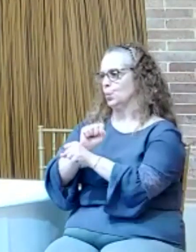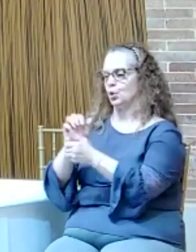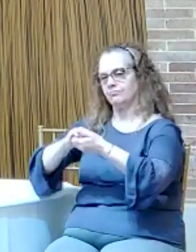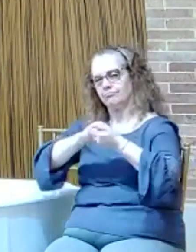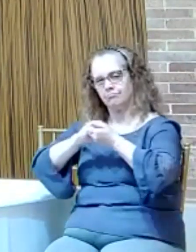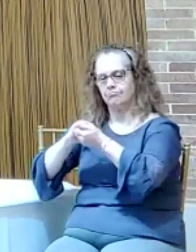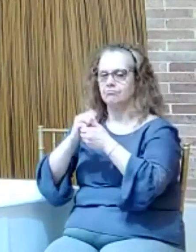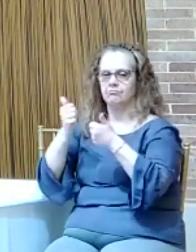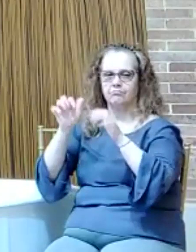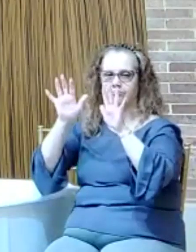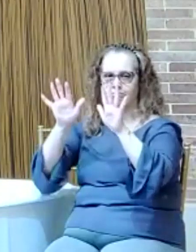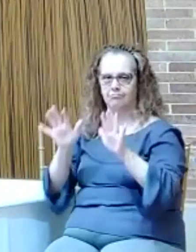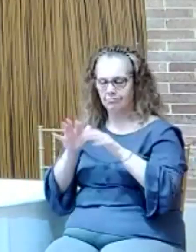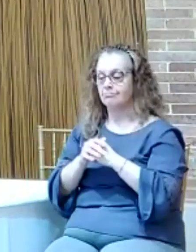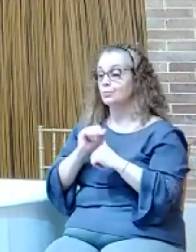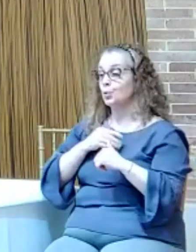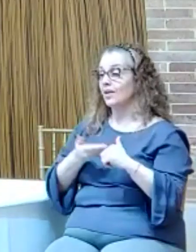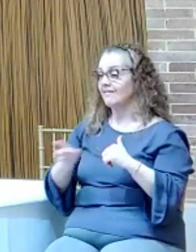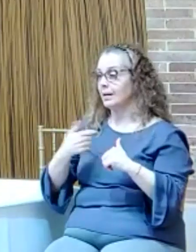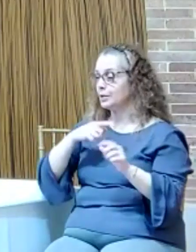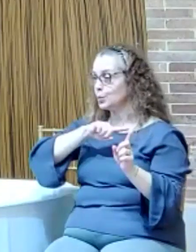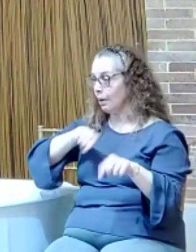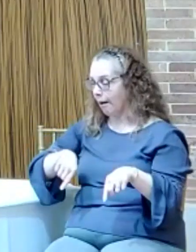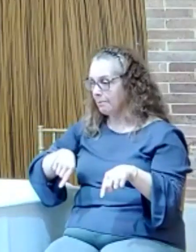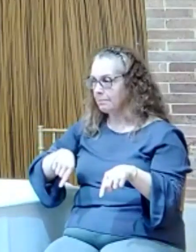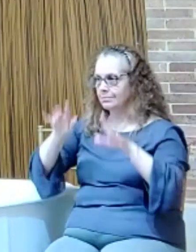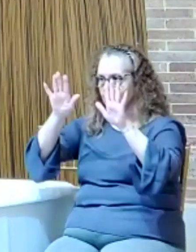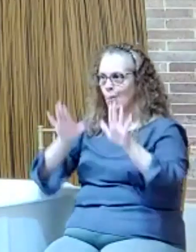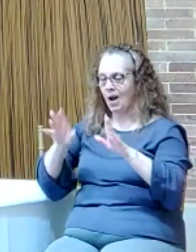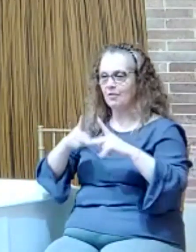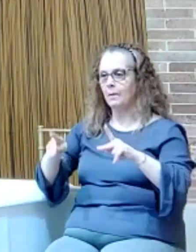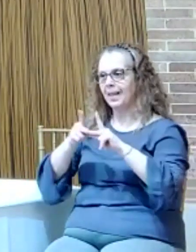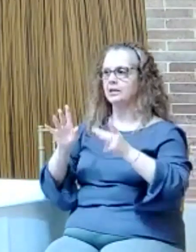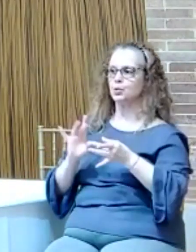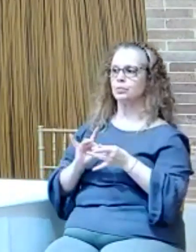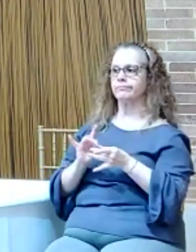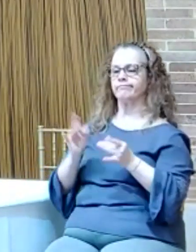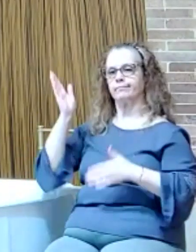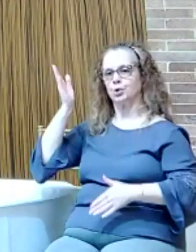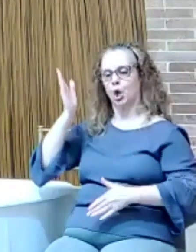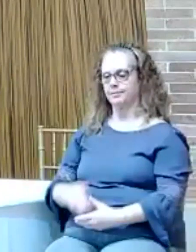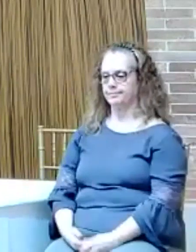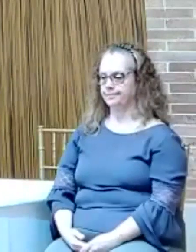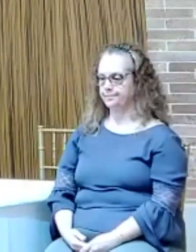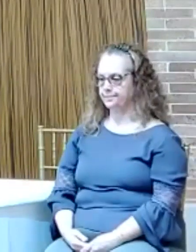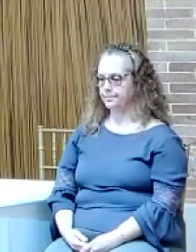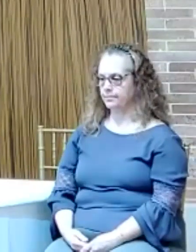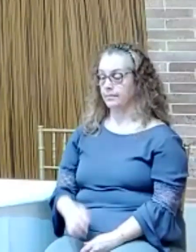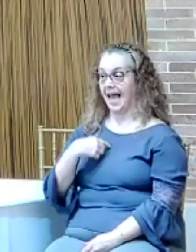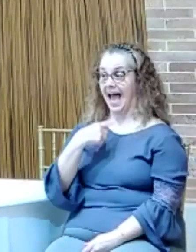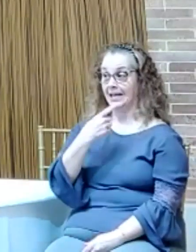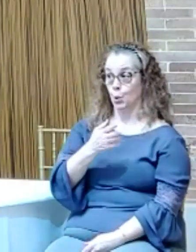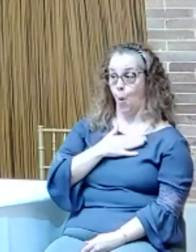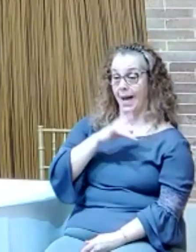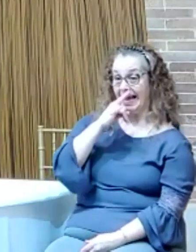um and that uh you invited me to come to this wonderful place to talk um you know I told my kids I was coming